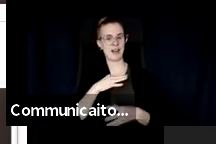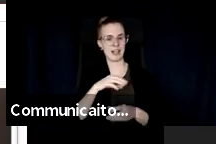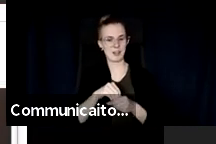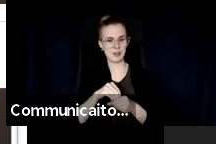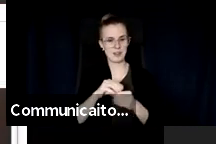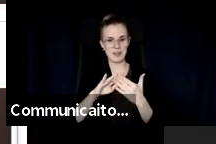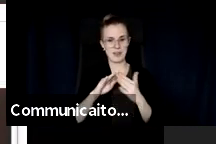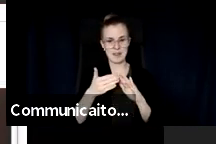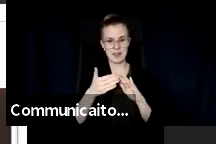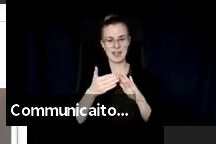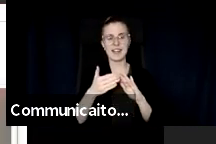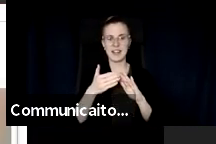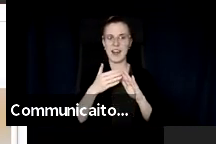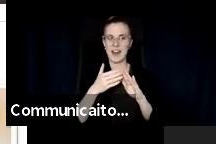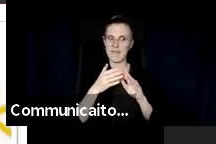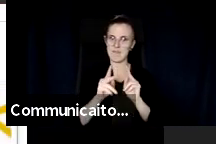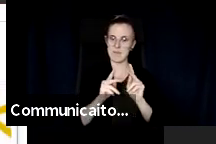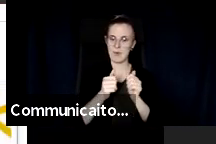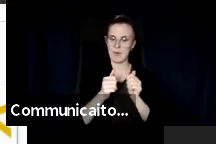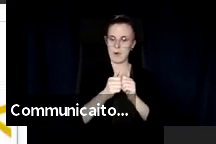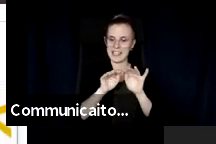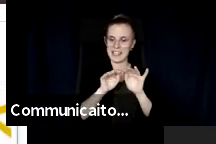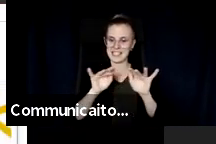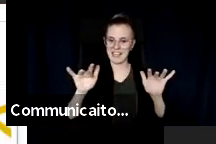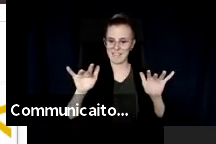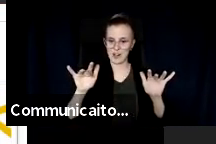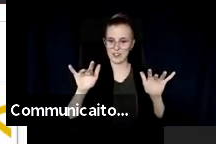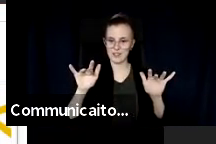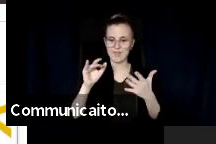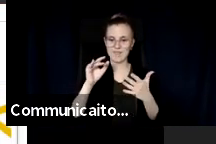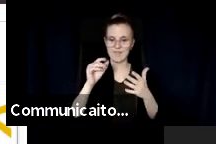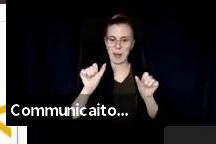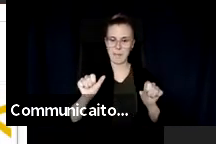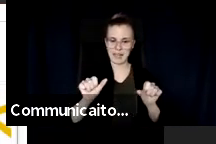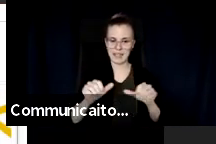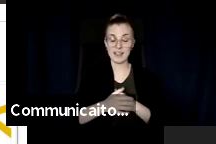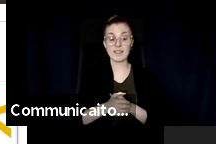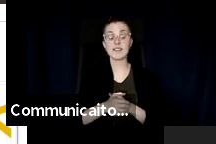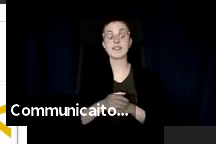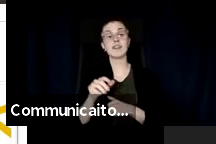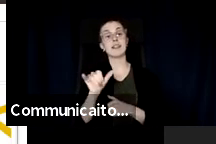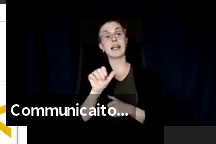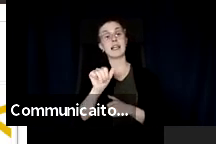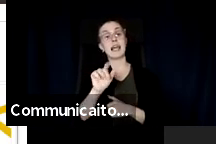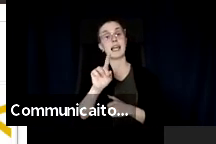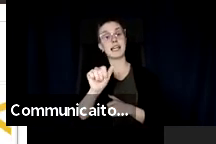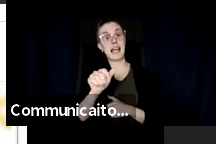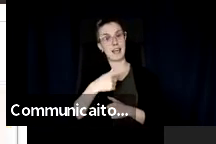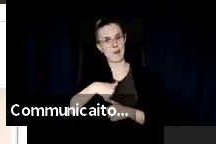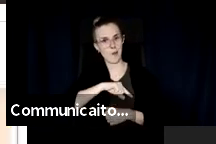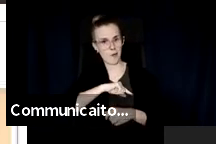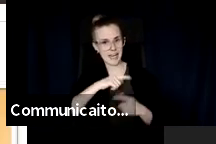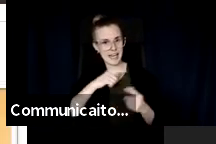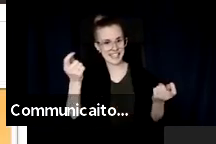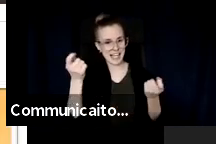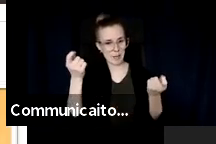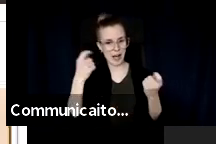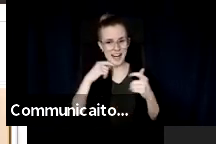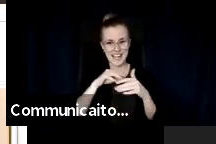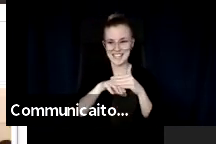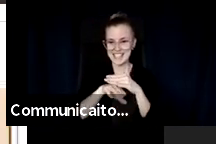with diverse abilities. Like the ADA, we celebrate accessibility for all.